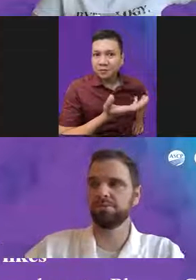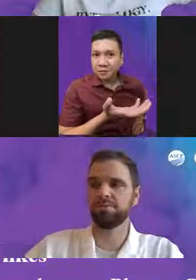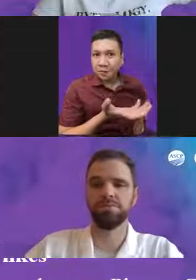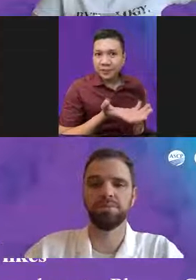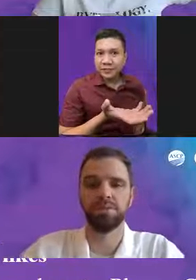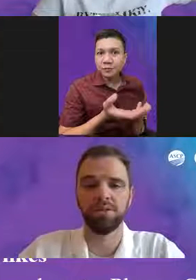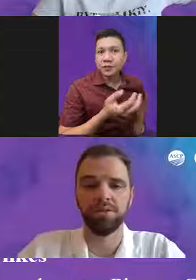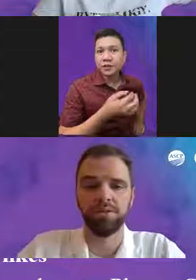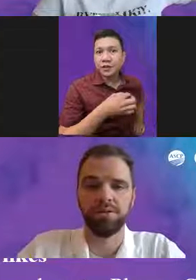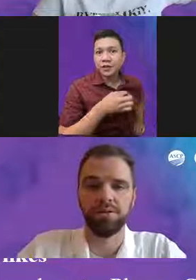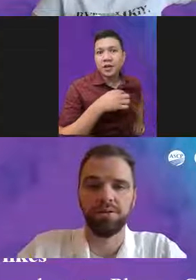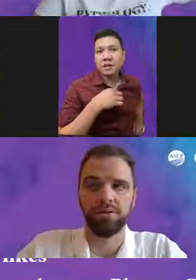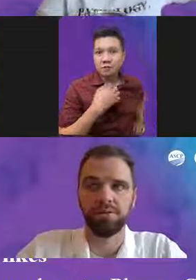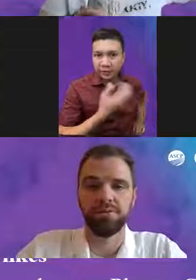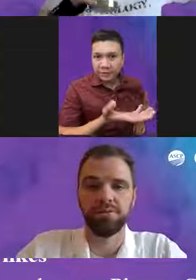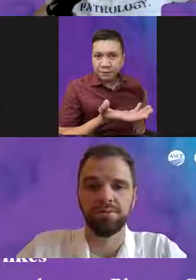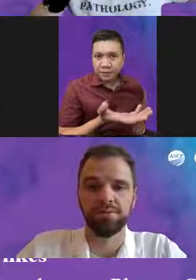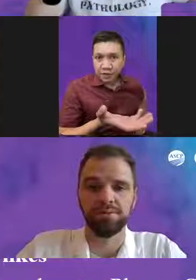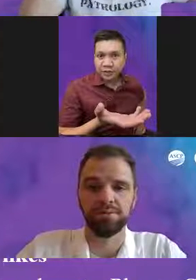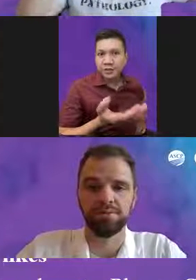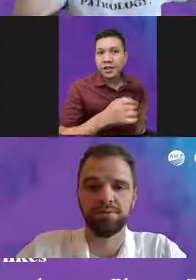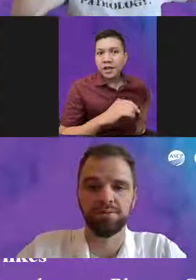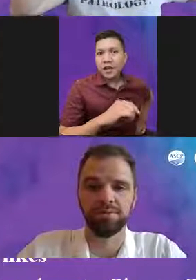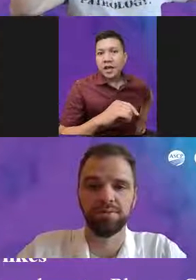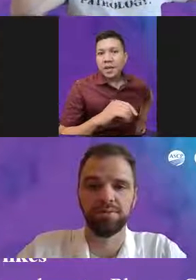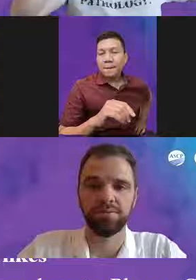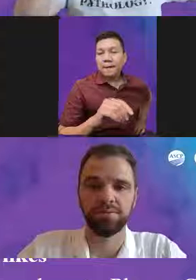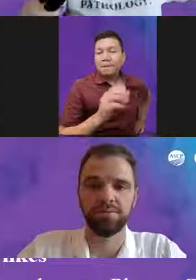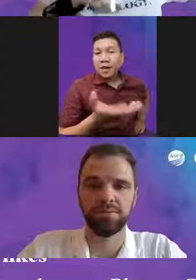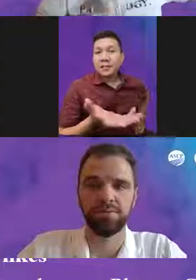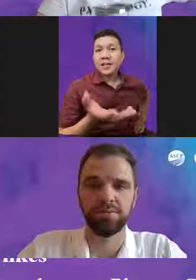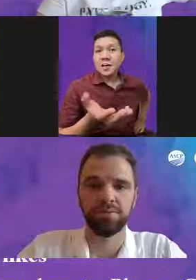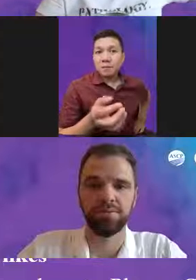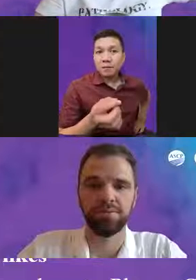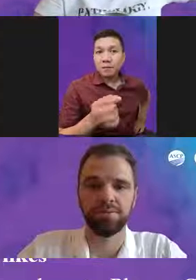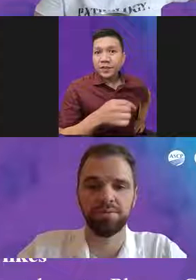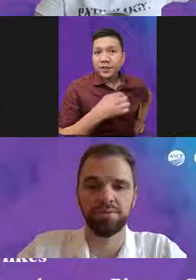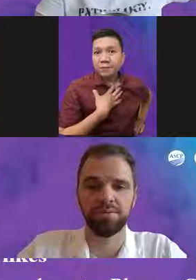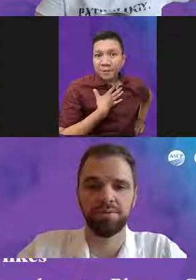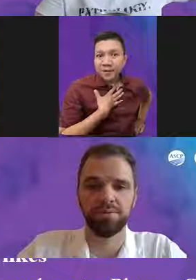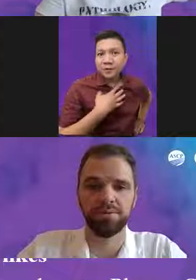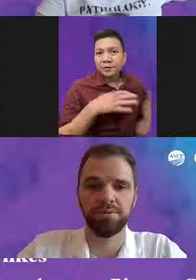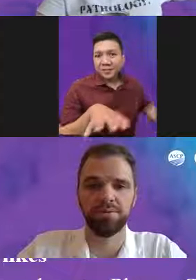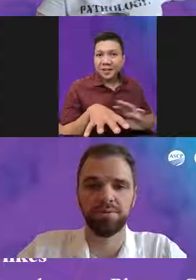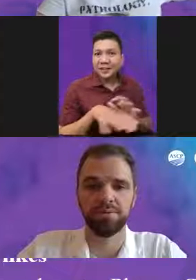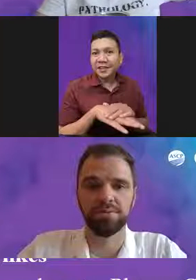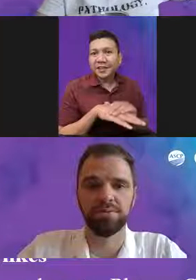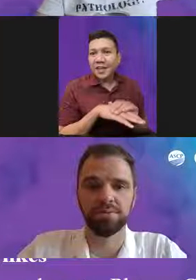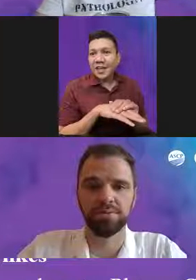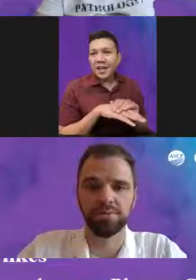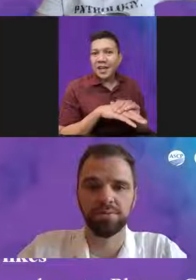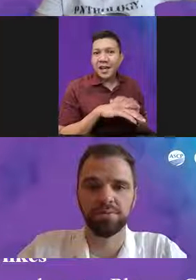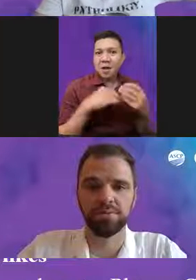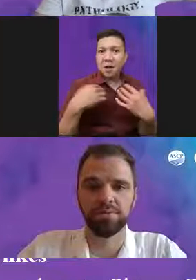through erythropoietin will trigger red cell production, but one thing for me with red cells